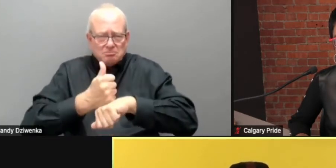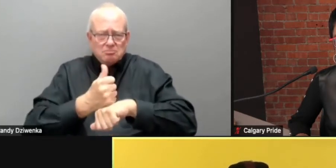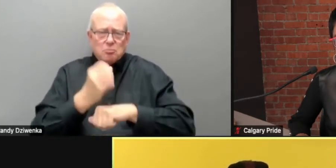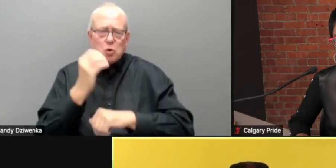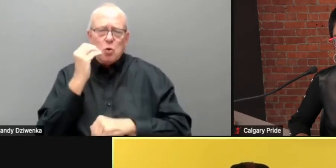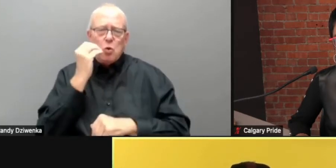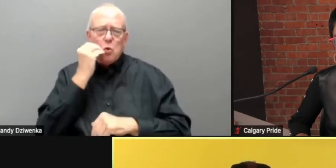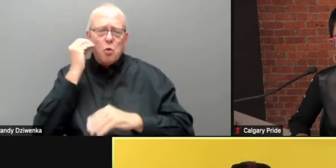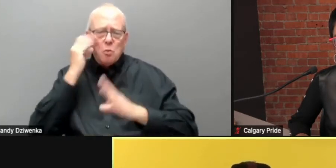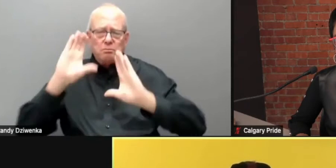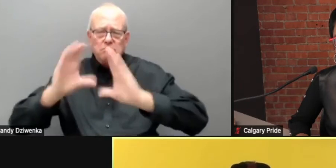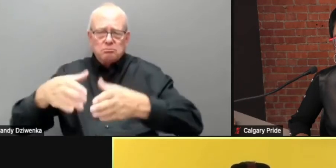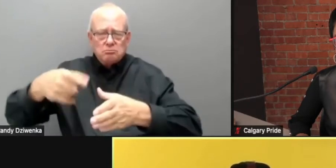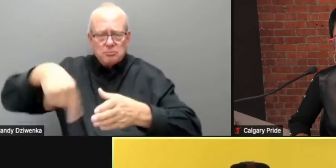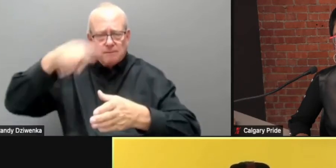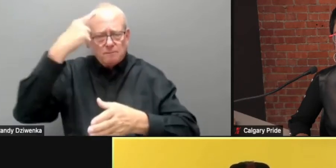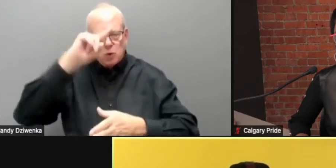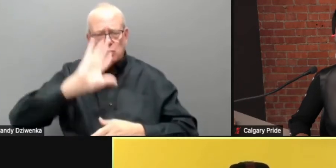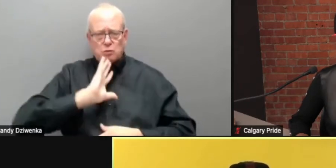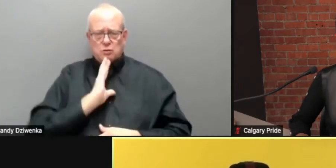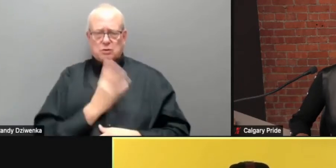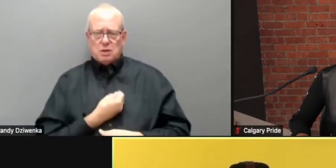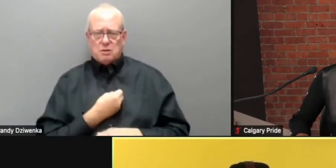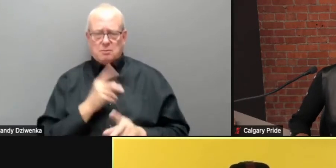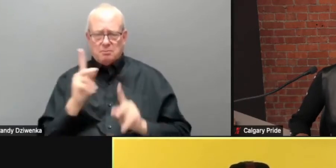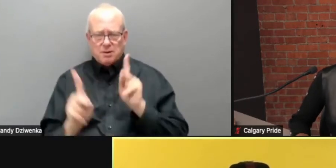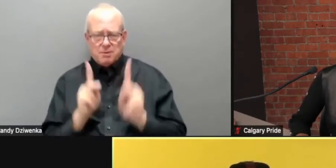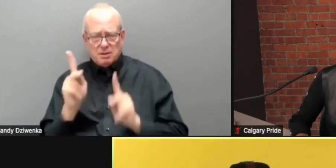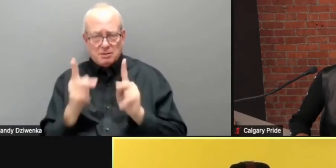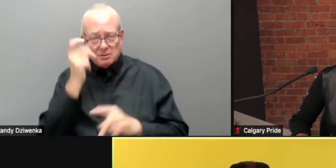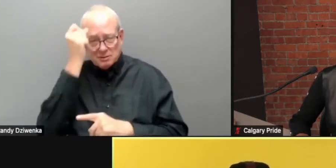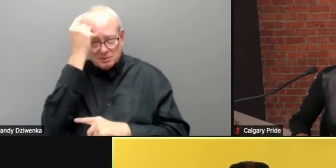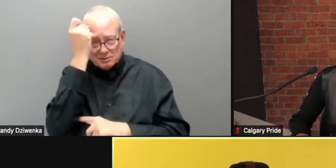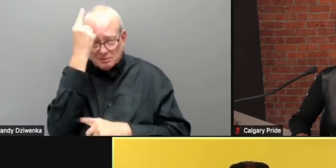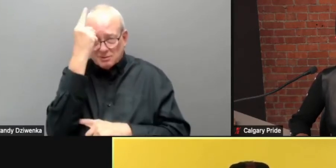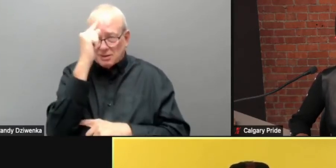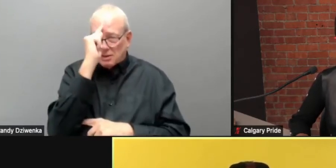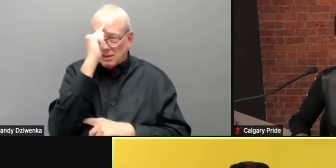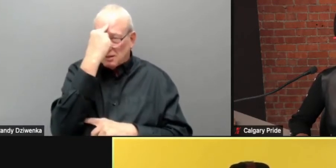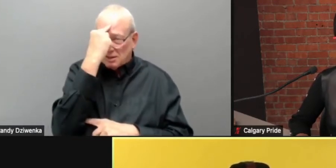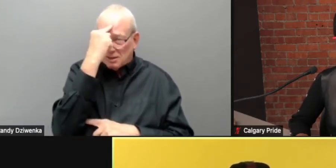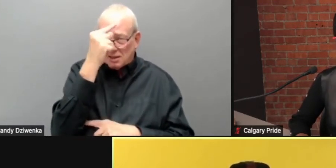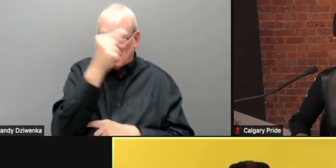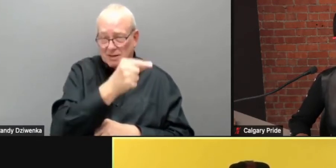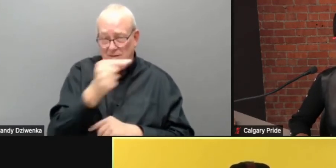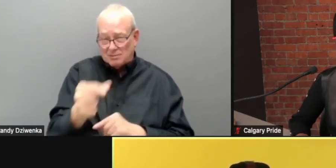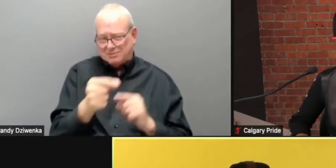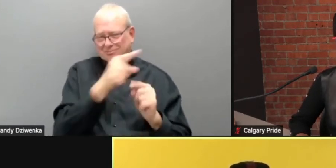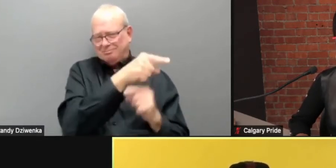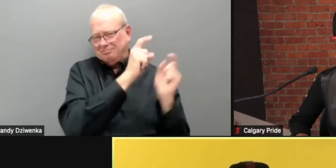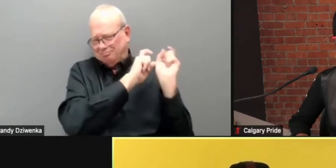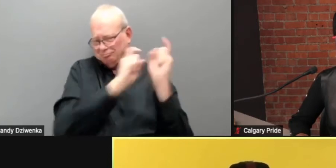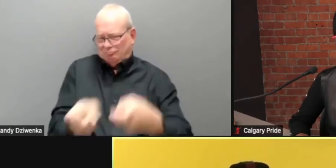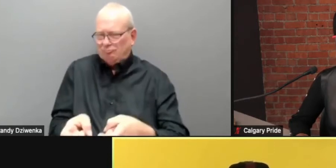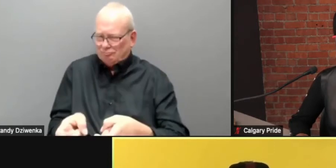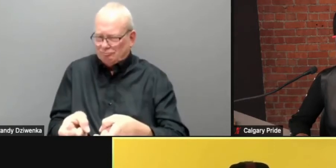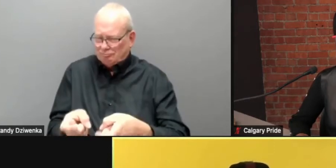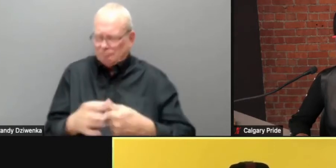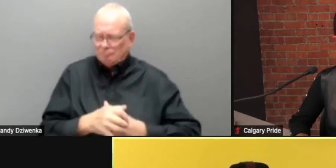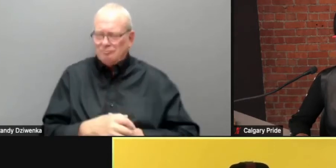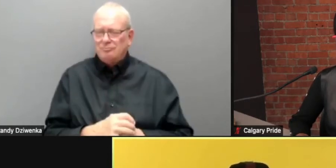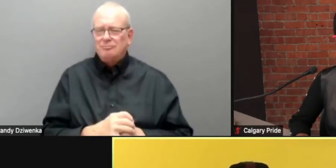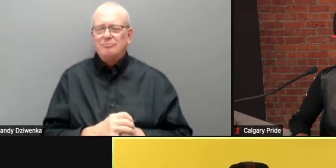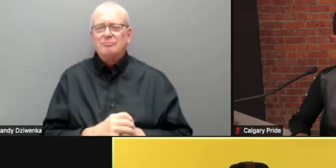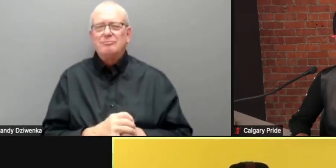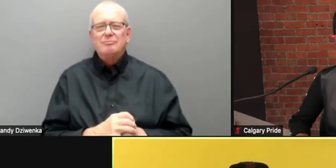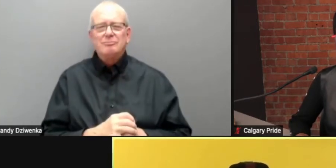granted by the government of India. And this is first of its kind, and not in India, but in many parts of the world, there is